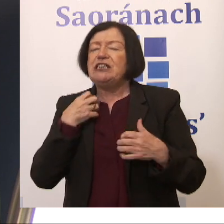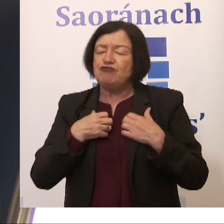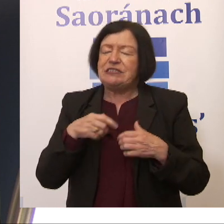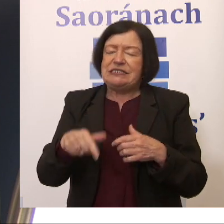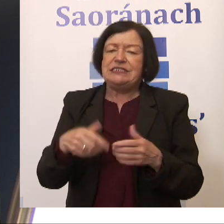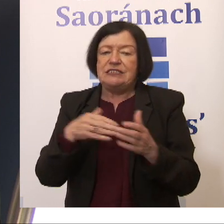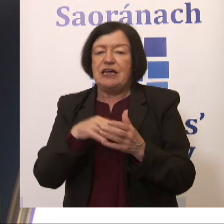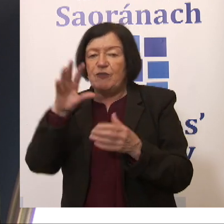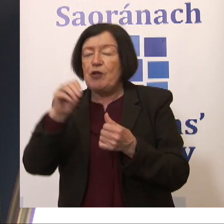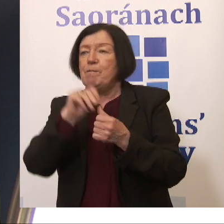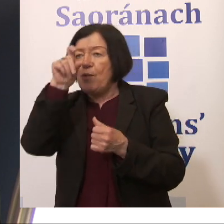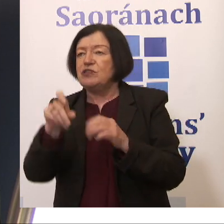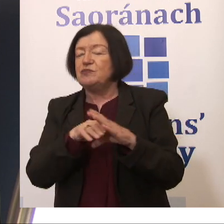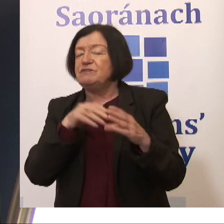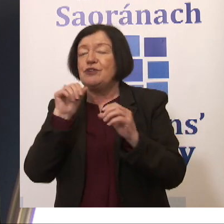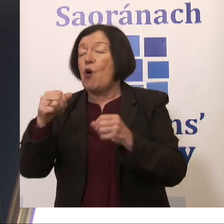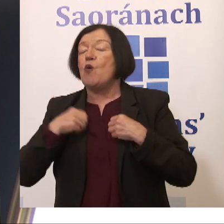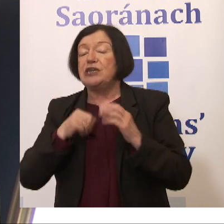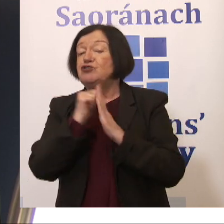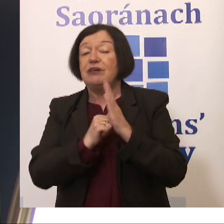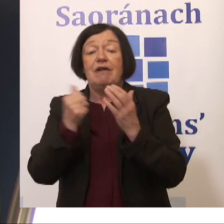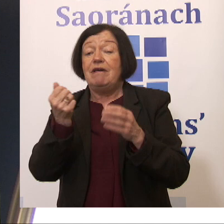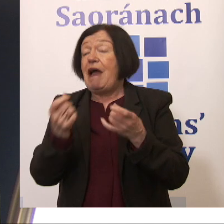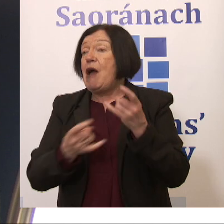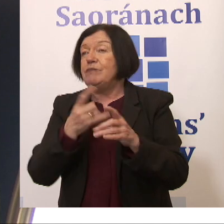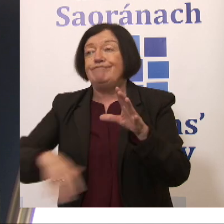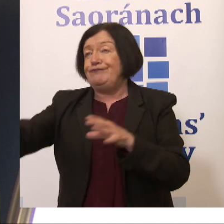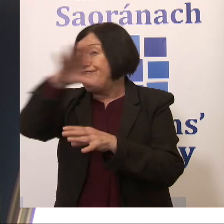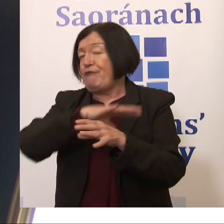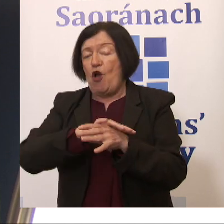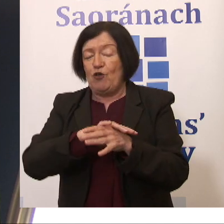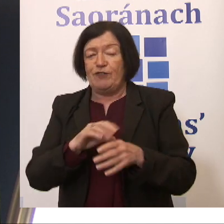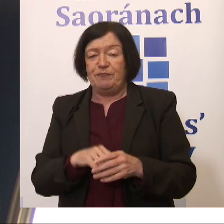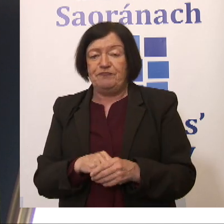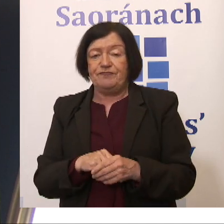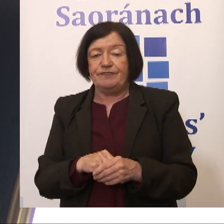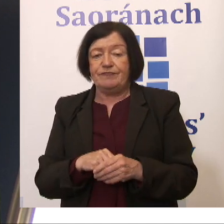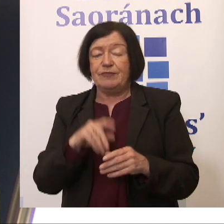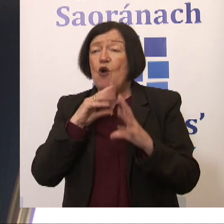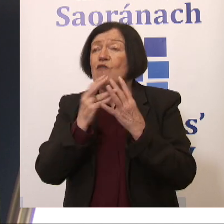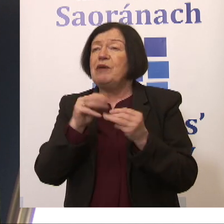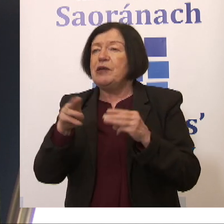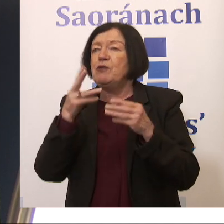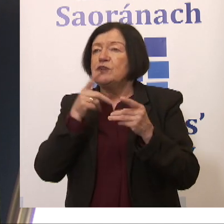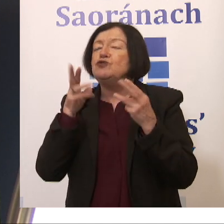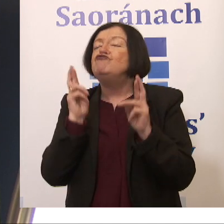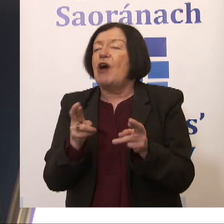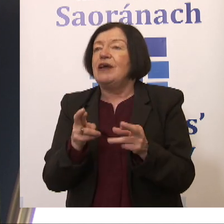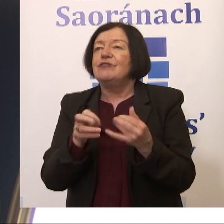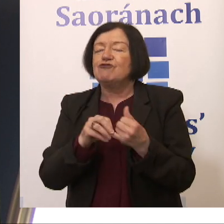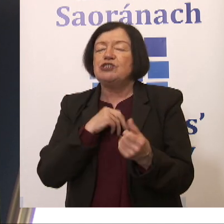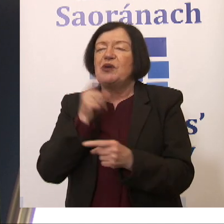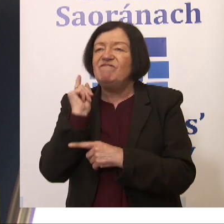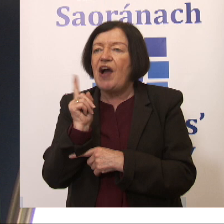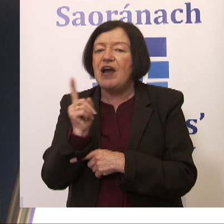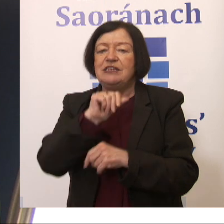a particular person with an agenda or whatever. That happens everywhere. But overall, I think people want to do the right thing, and they try to advise